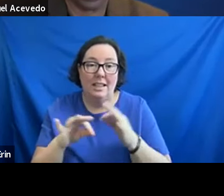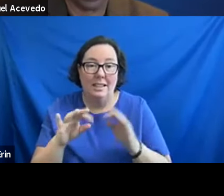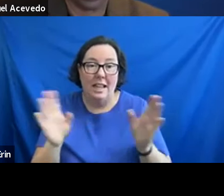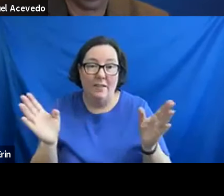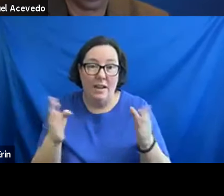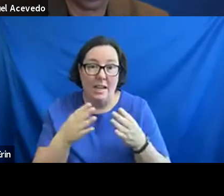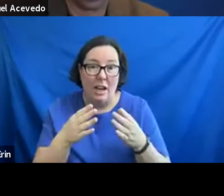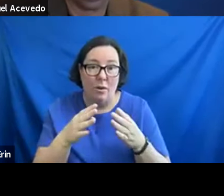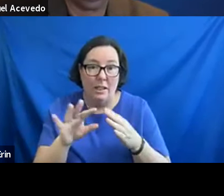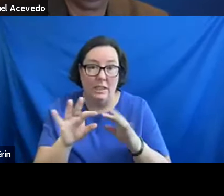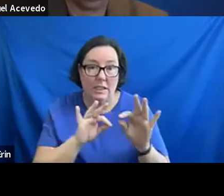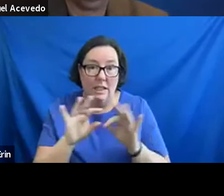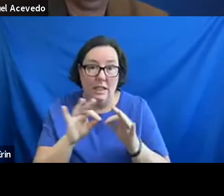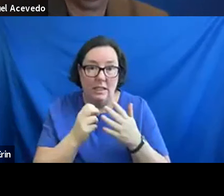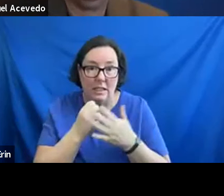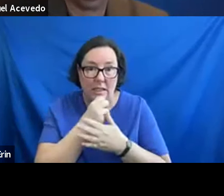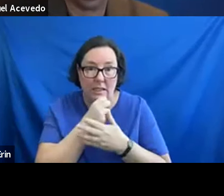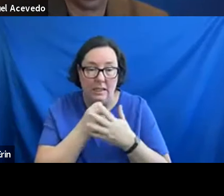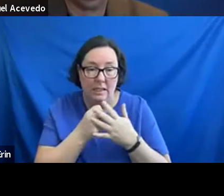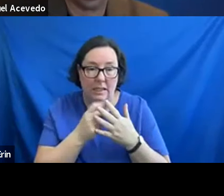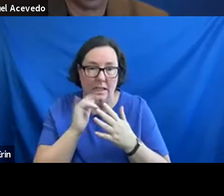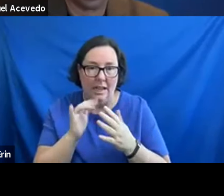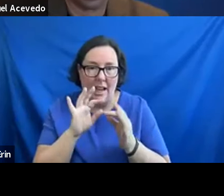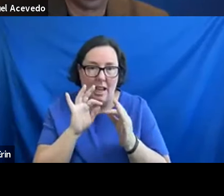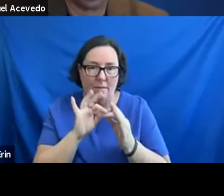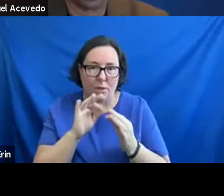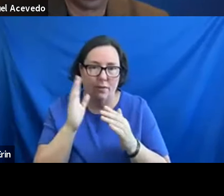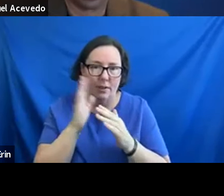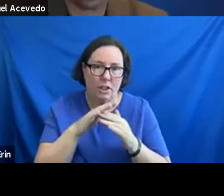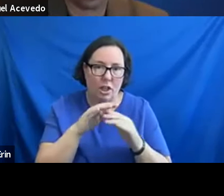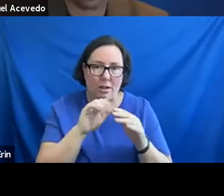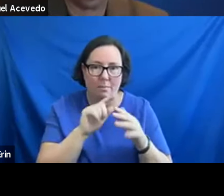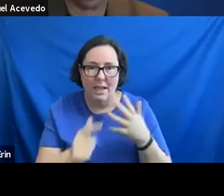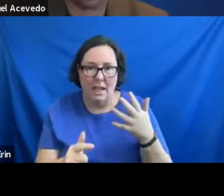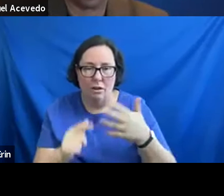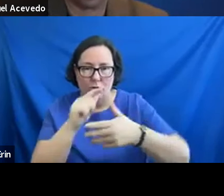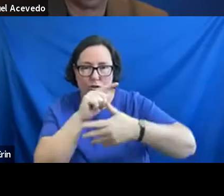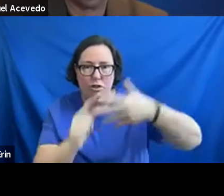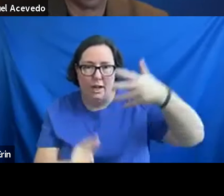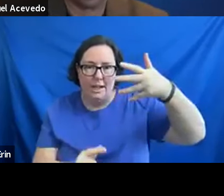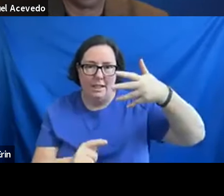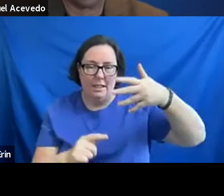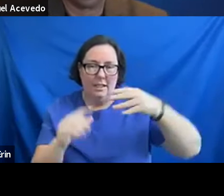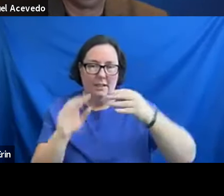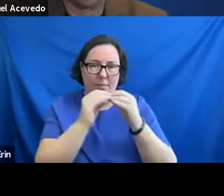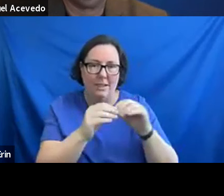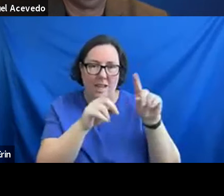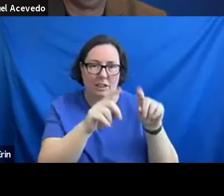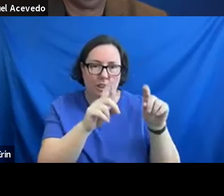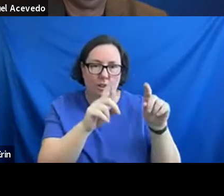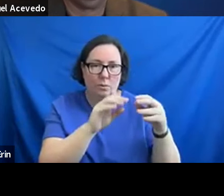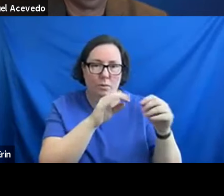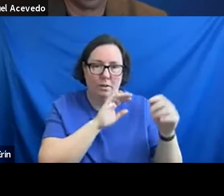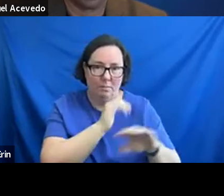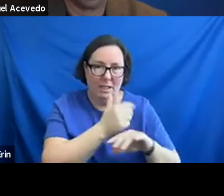narrowly selecting as if you had a perfect top-down ordering of kids based on